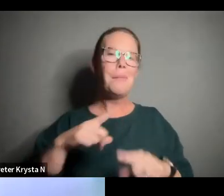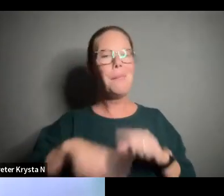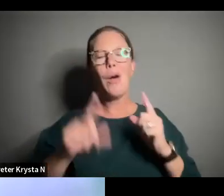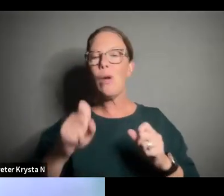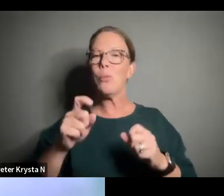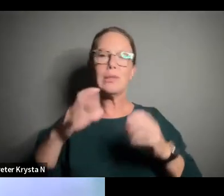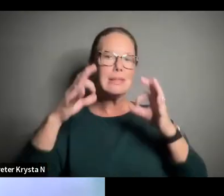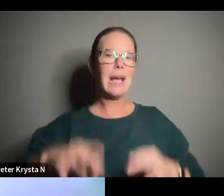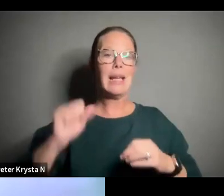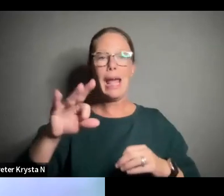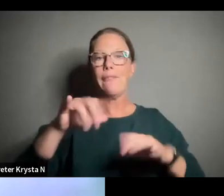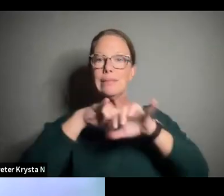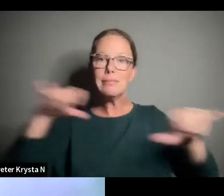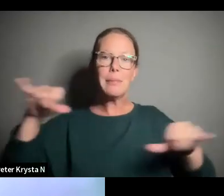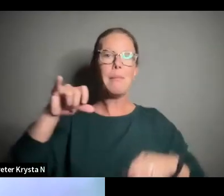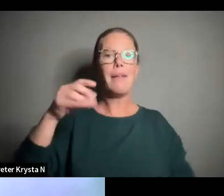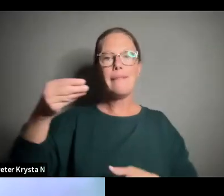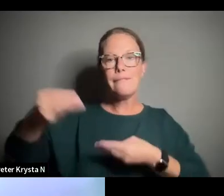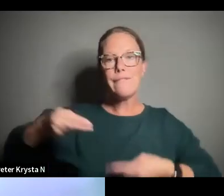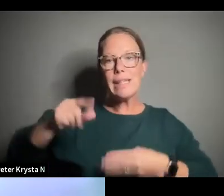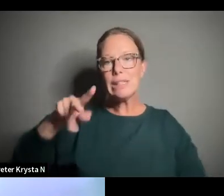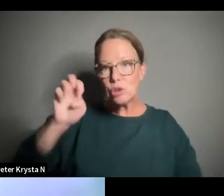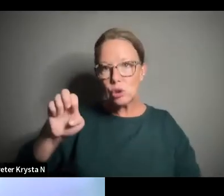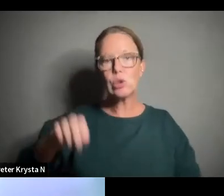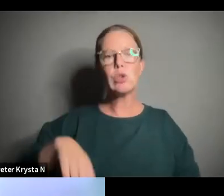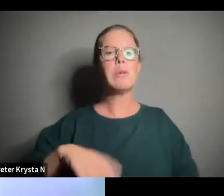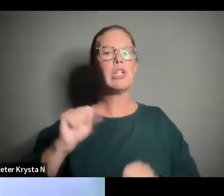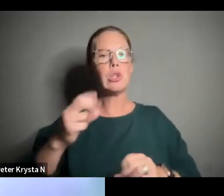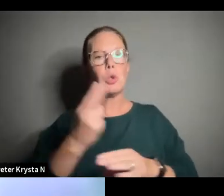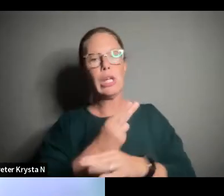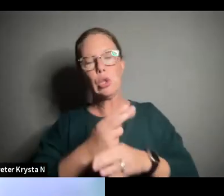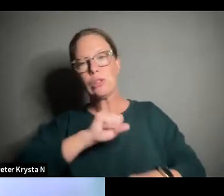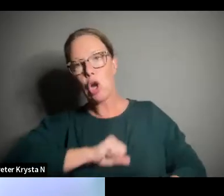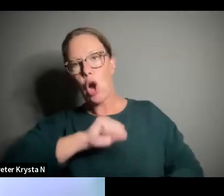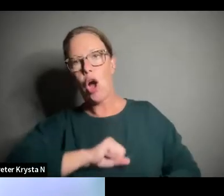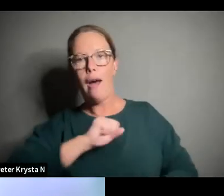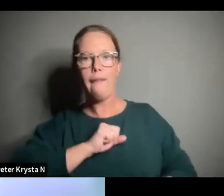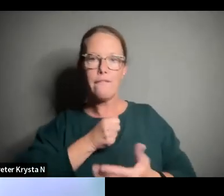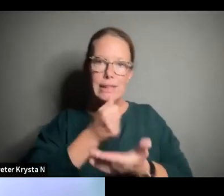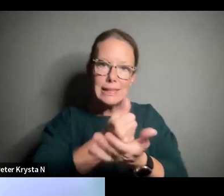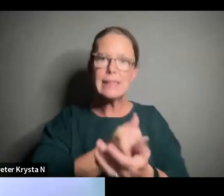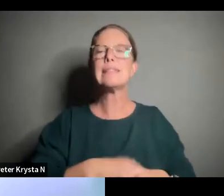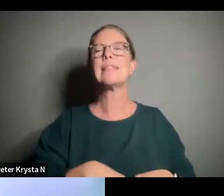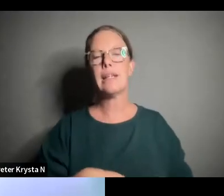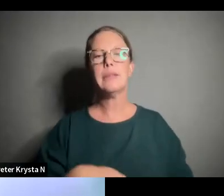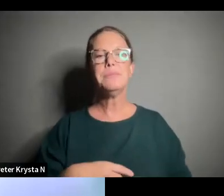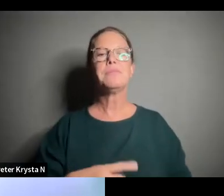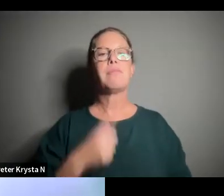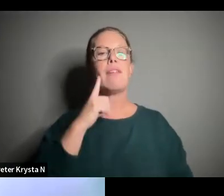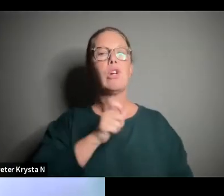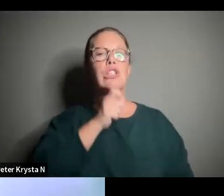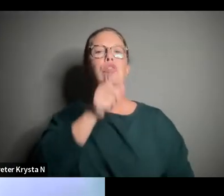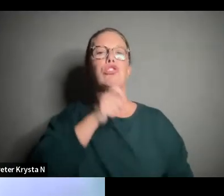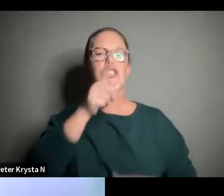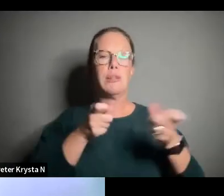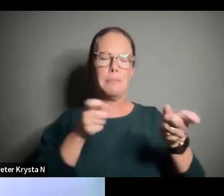feeding tube to help clear your mouth and everything, so you can use the cough assist more easily, and these other tools that we have for secretion management. So